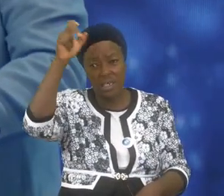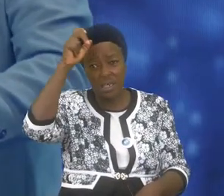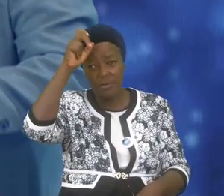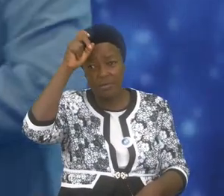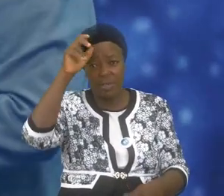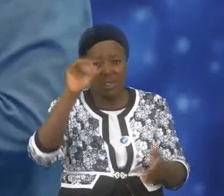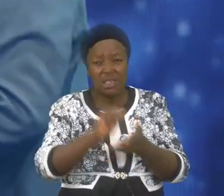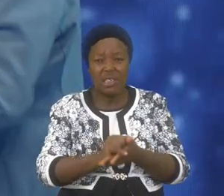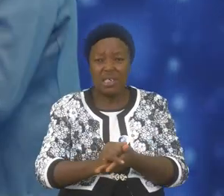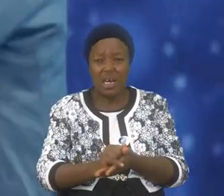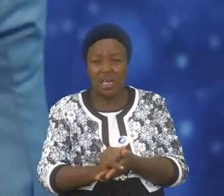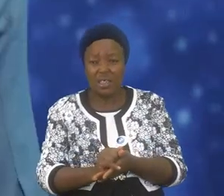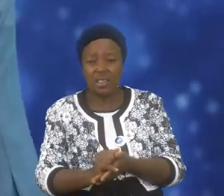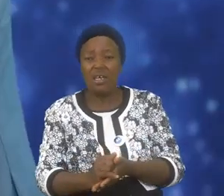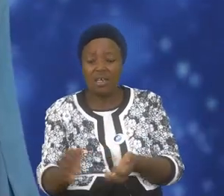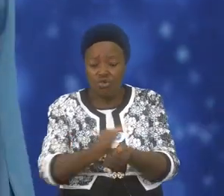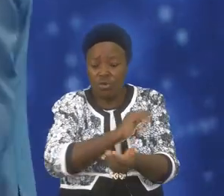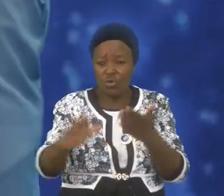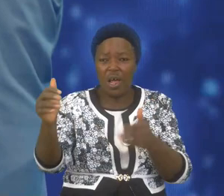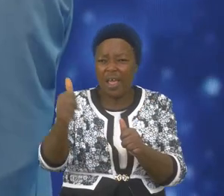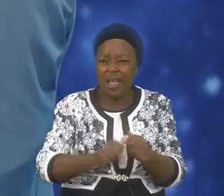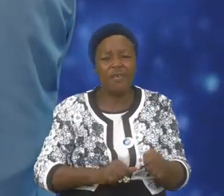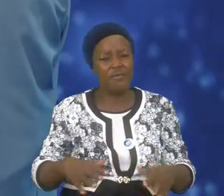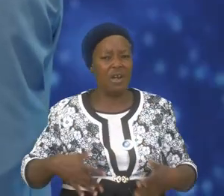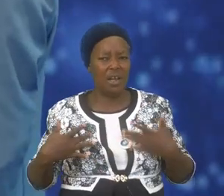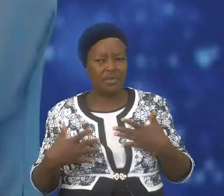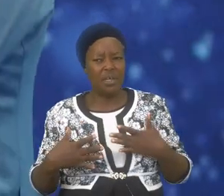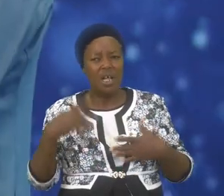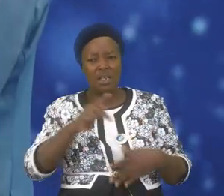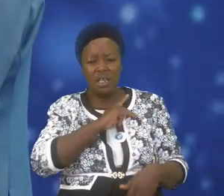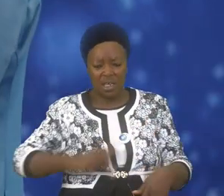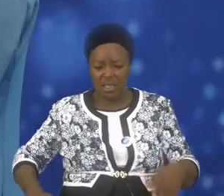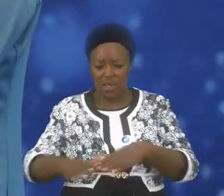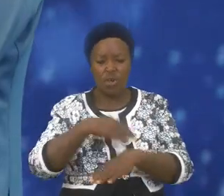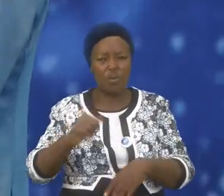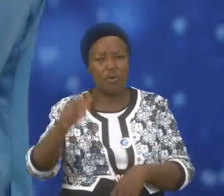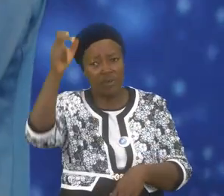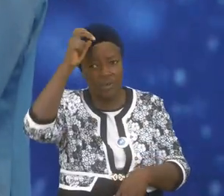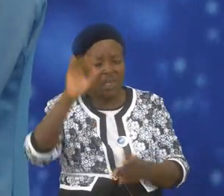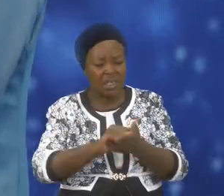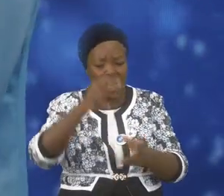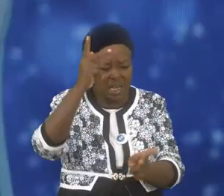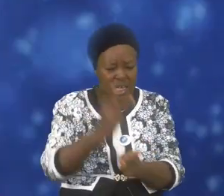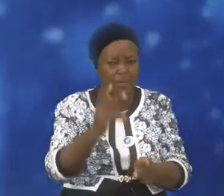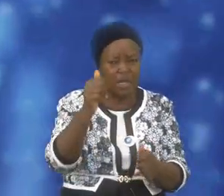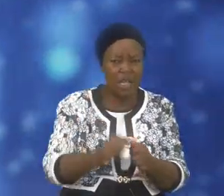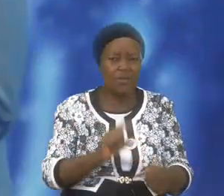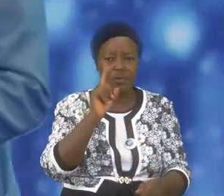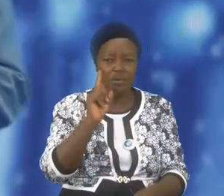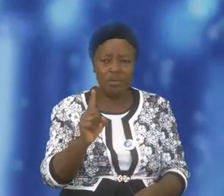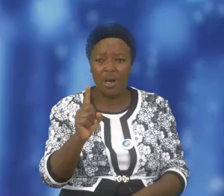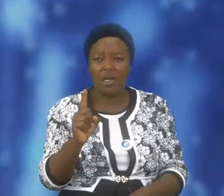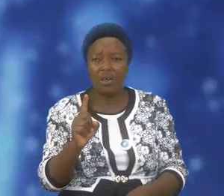of demons that kept everybody under suppression and